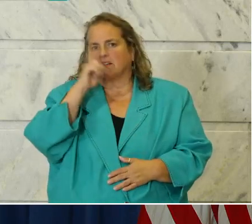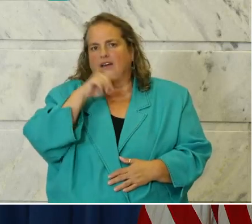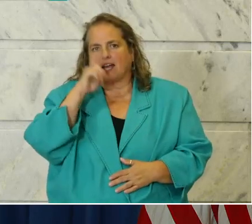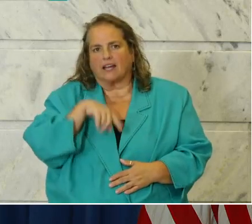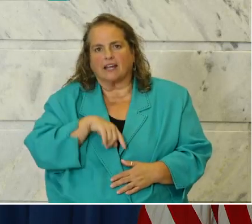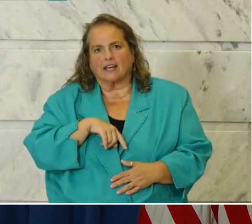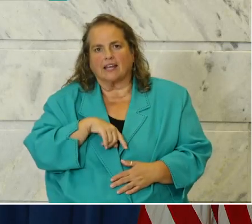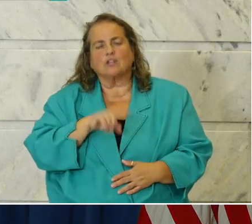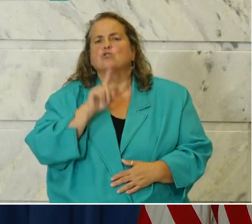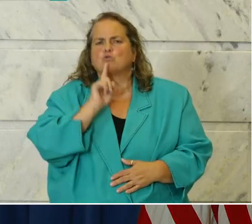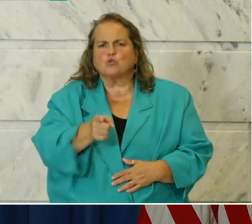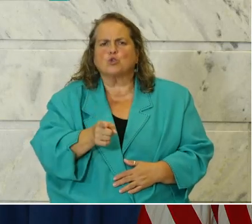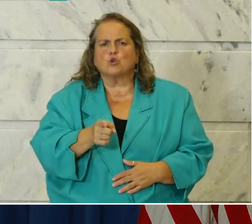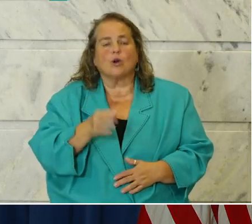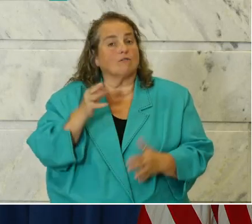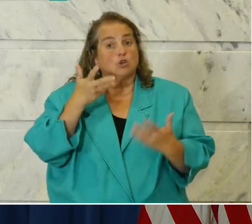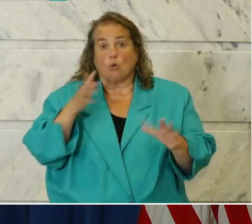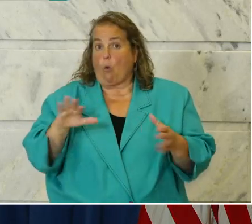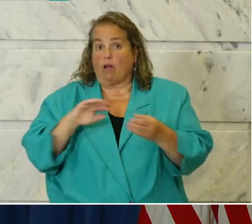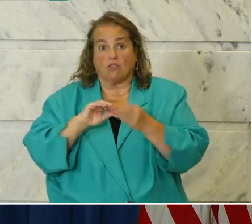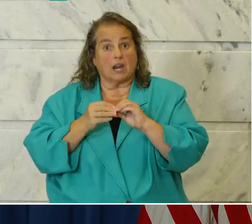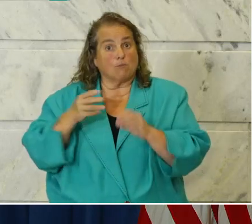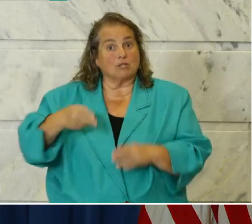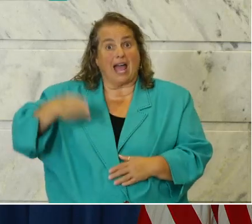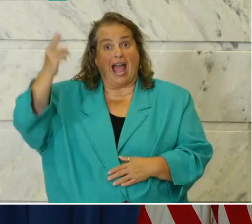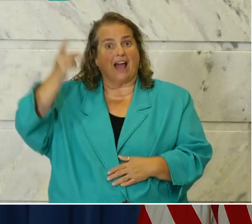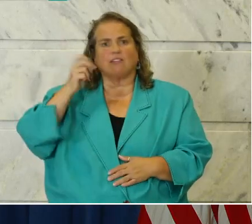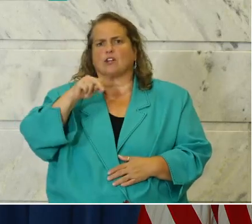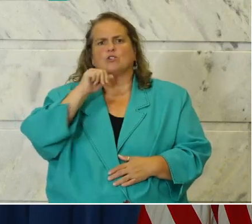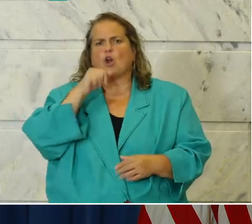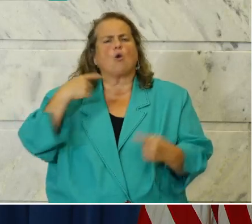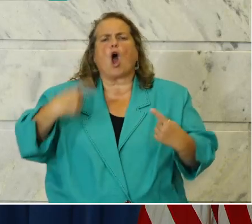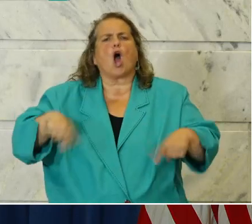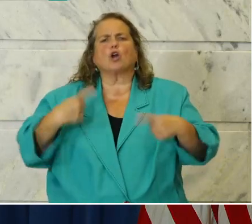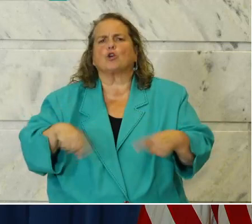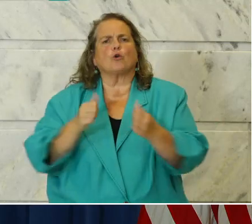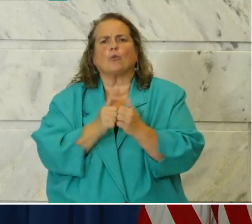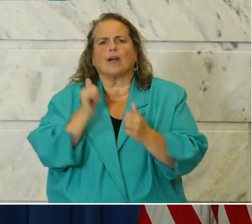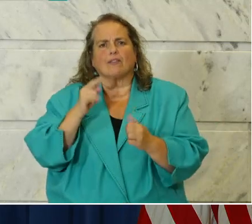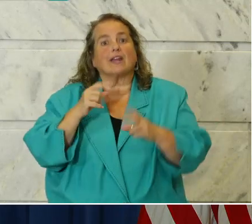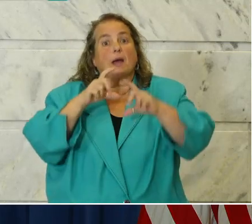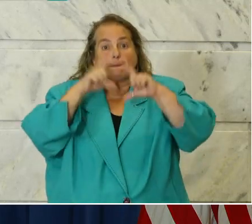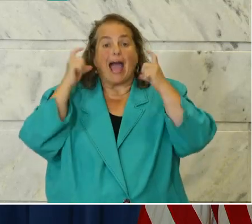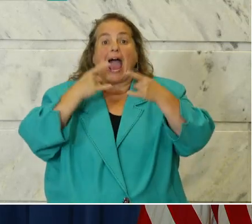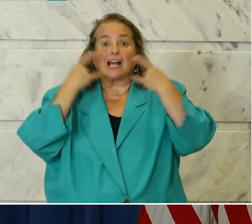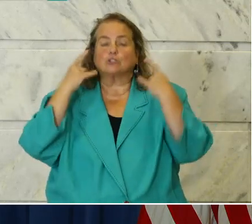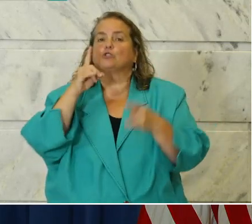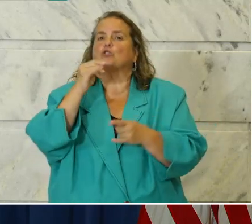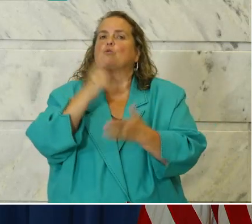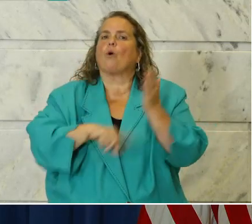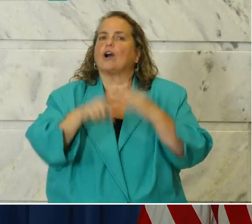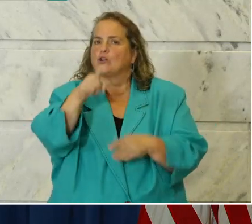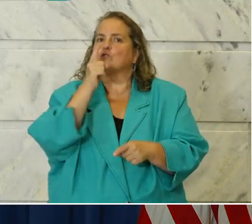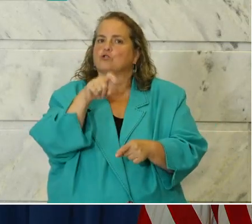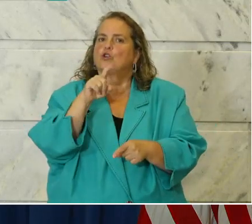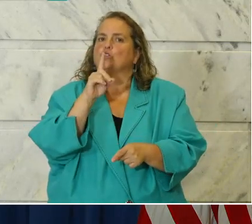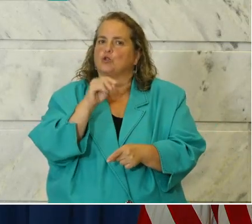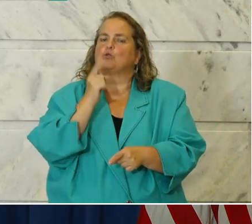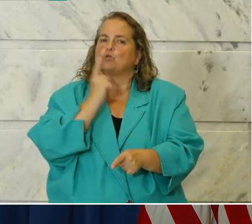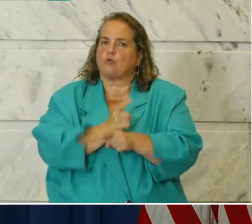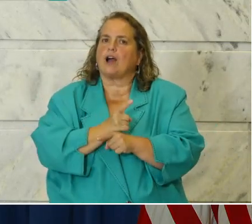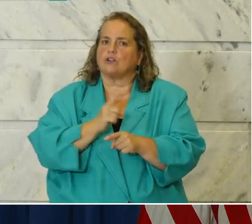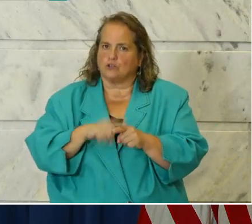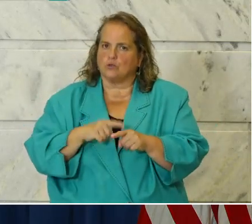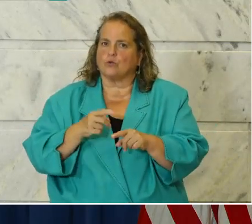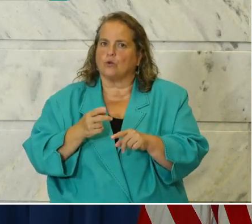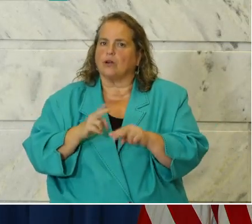you don't want the numbers to be as high as they are, don't try to argue with them. Put on that mask and do the things we need to do to decrease them.